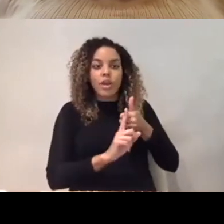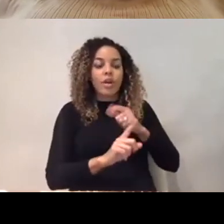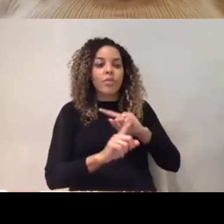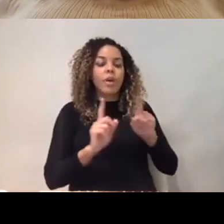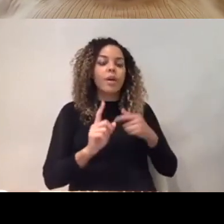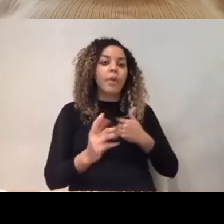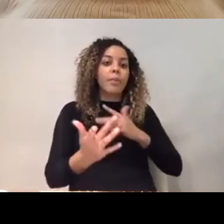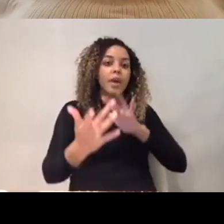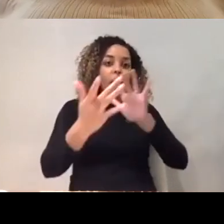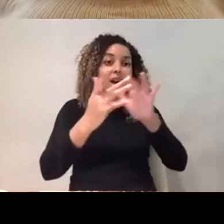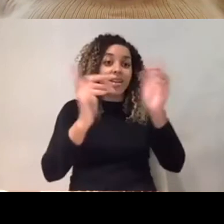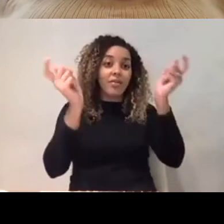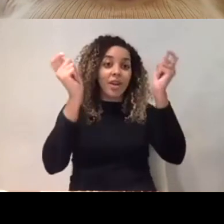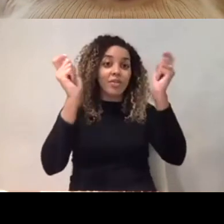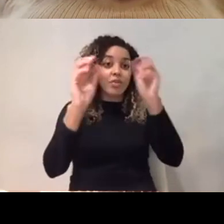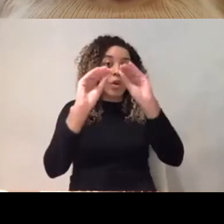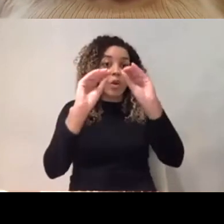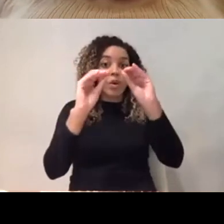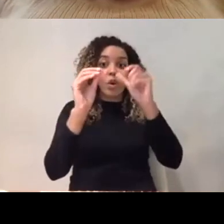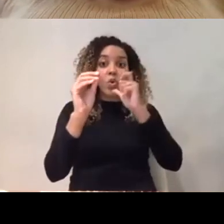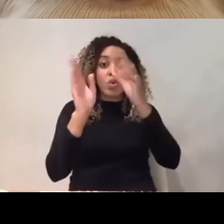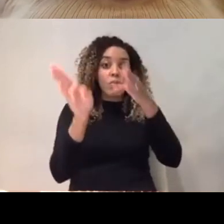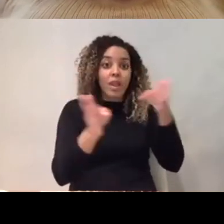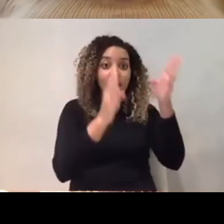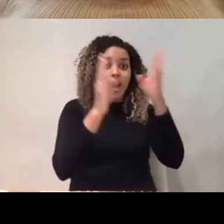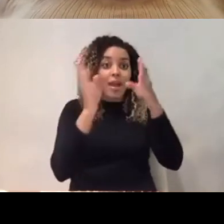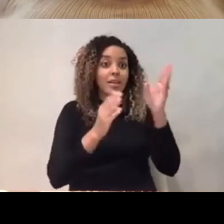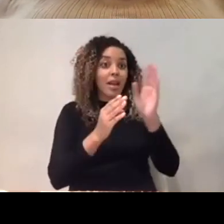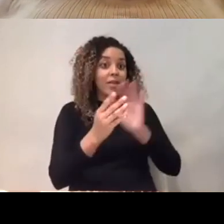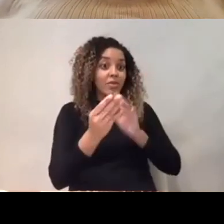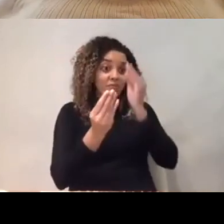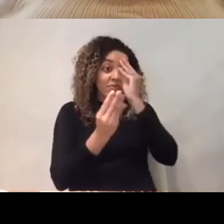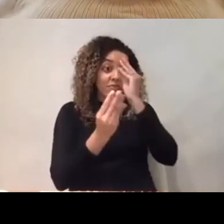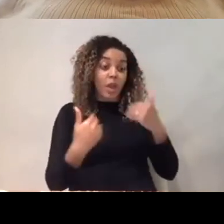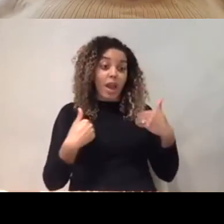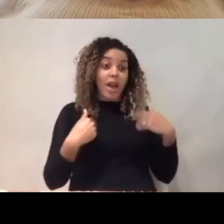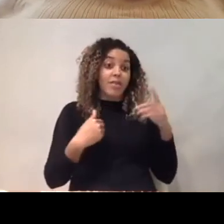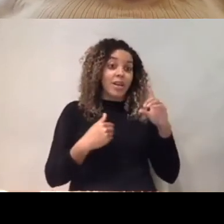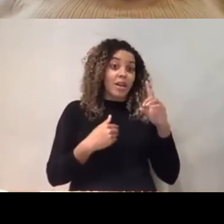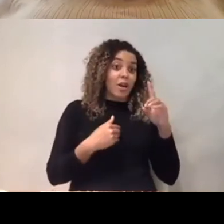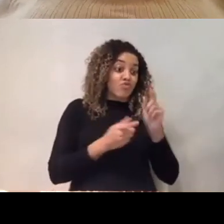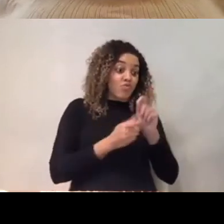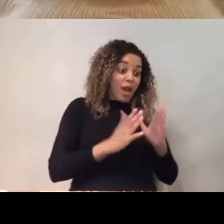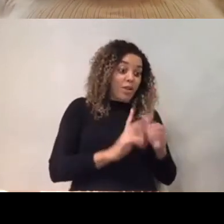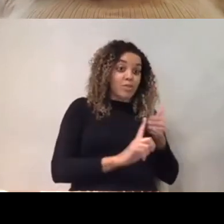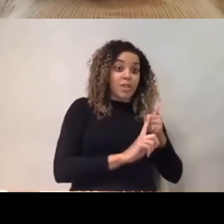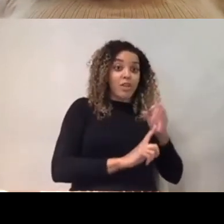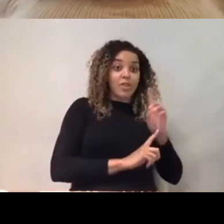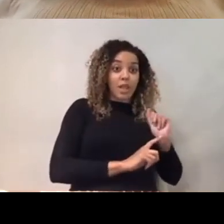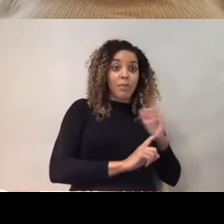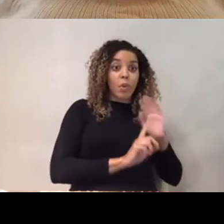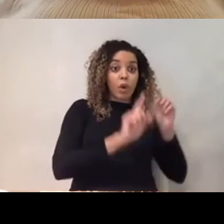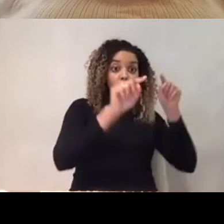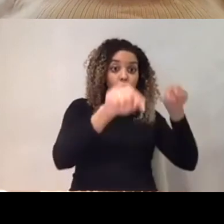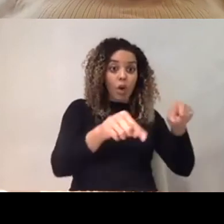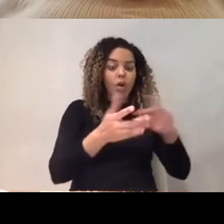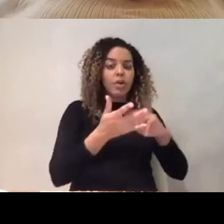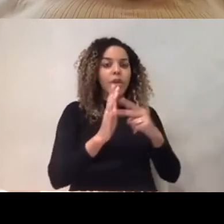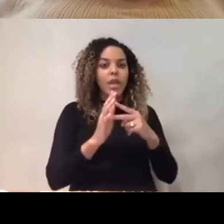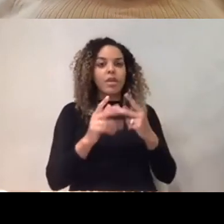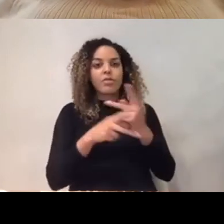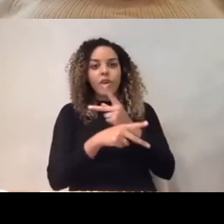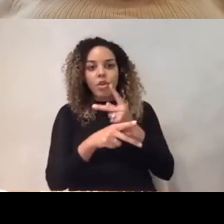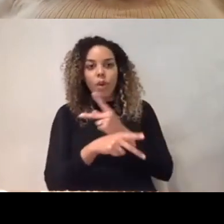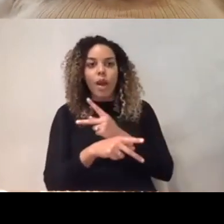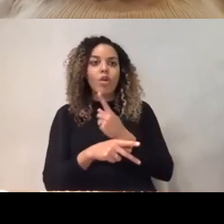that, hey, there's a disabled writer coming, because they have to reconfigure sometimes meeting places or red carpets.